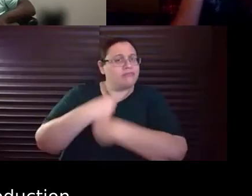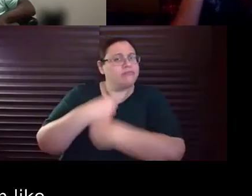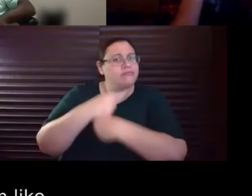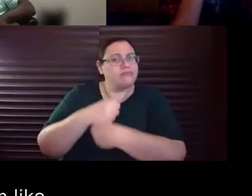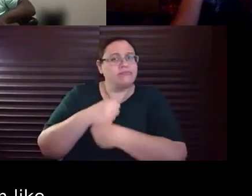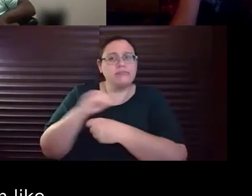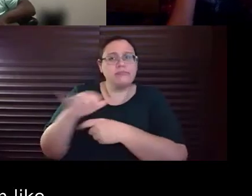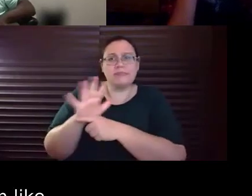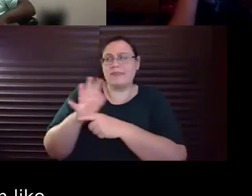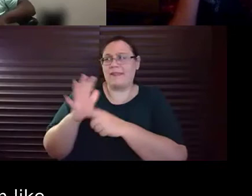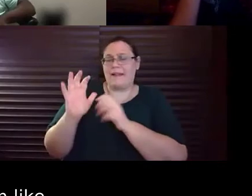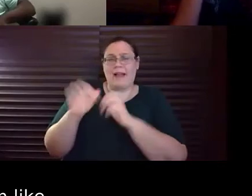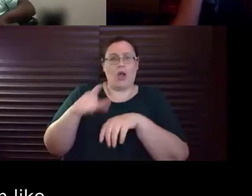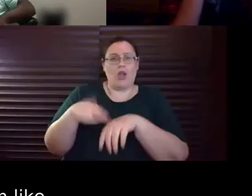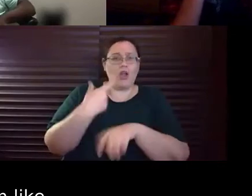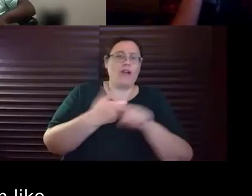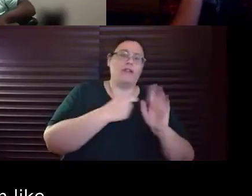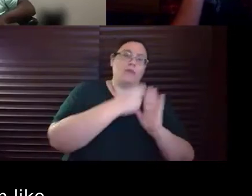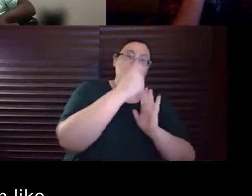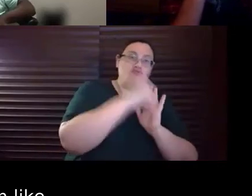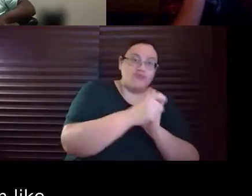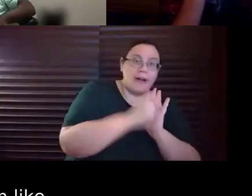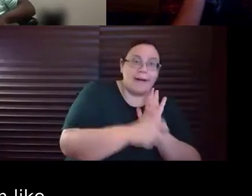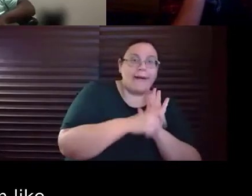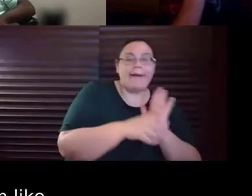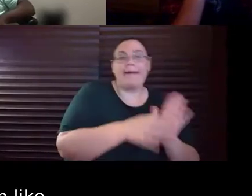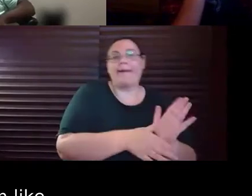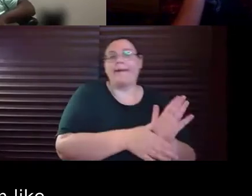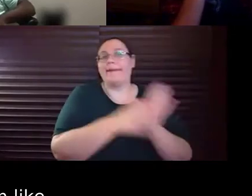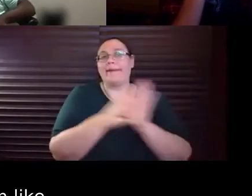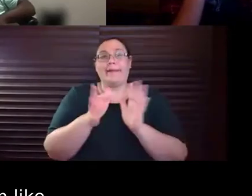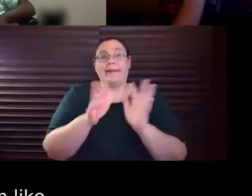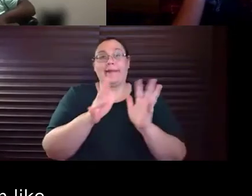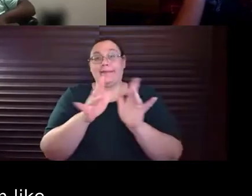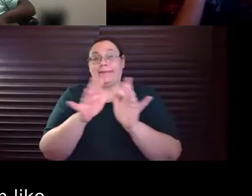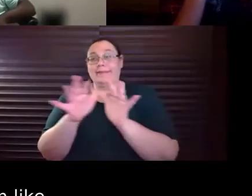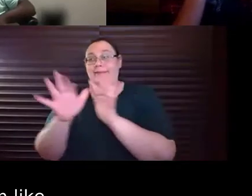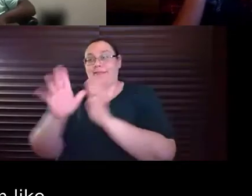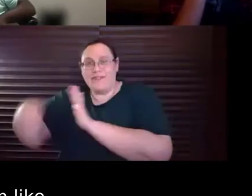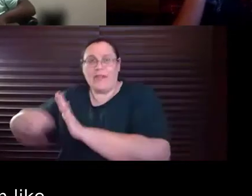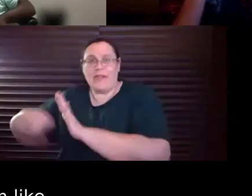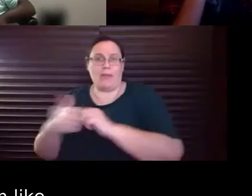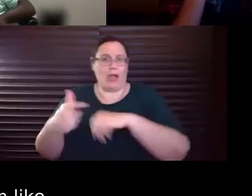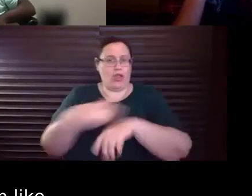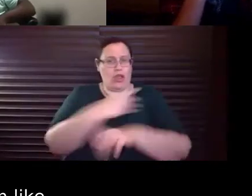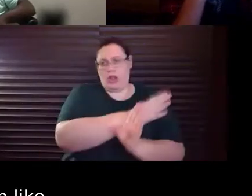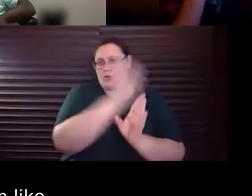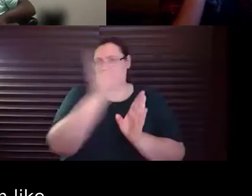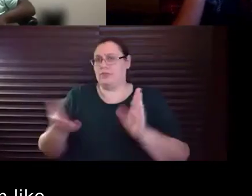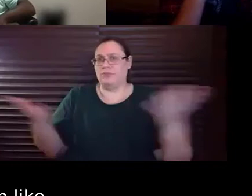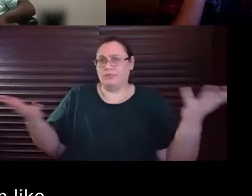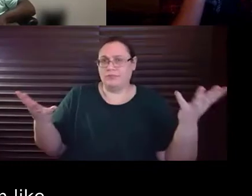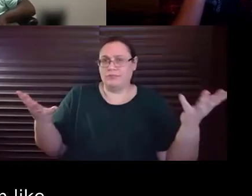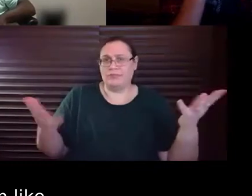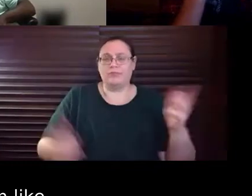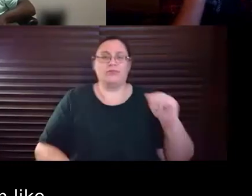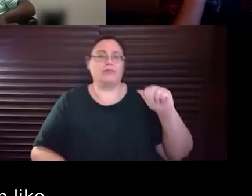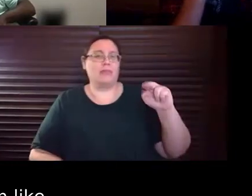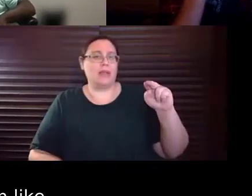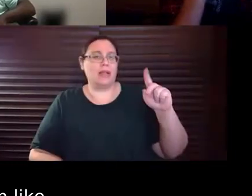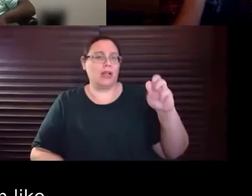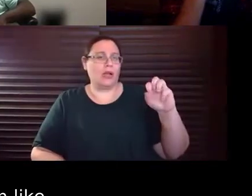it take from like writing to filming it? Oh God. Well,